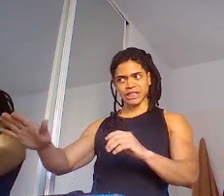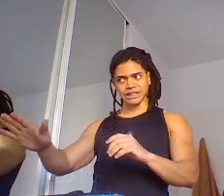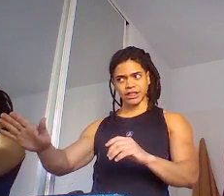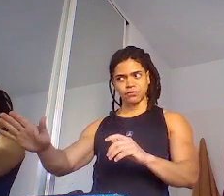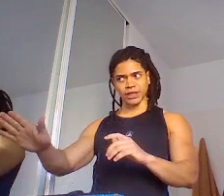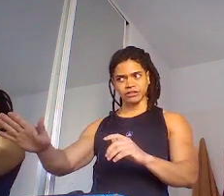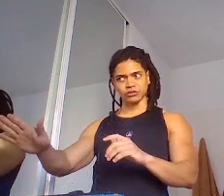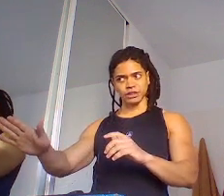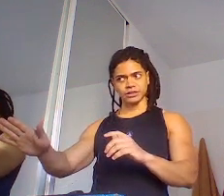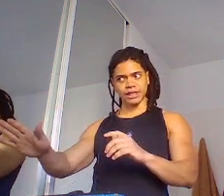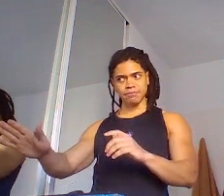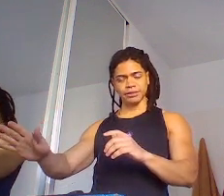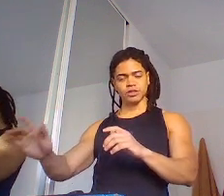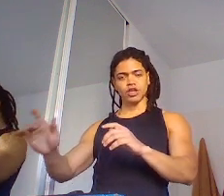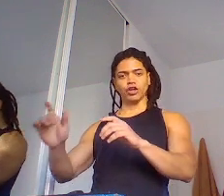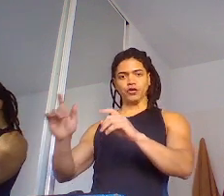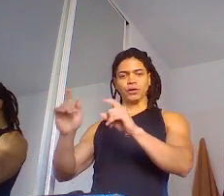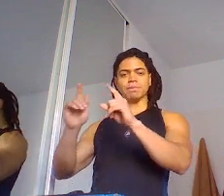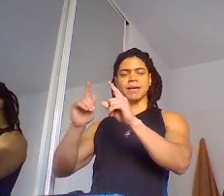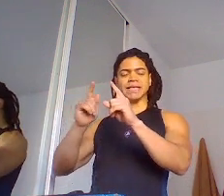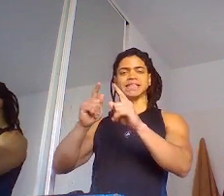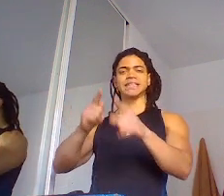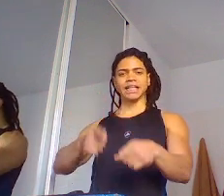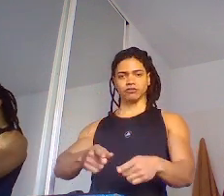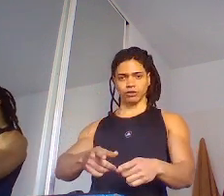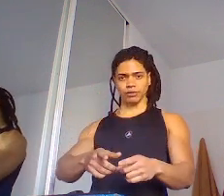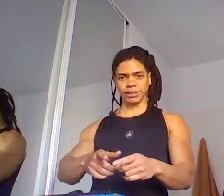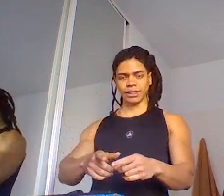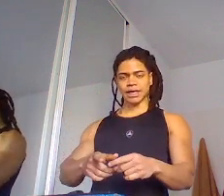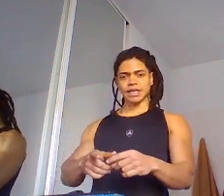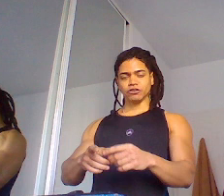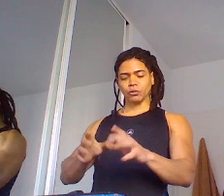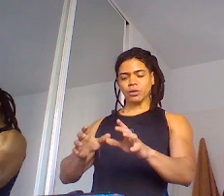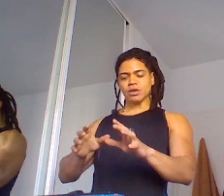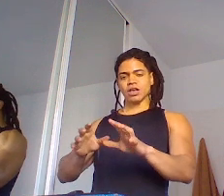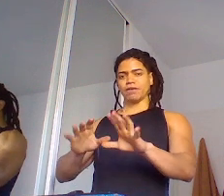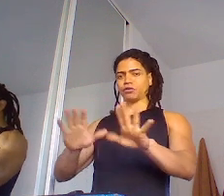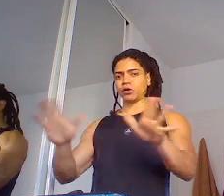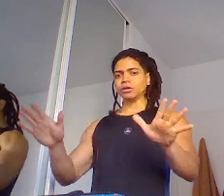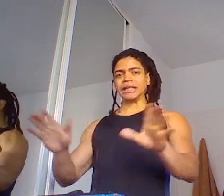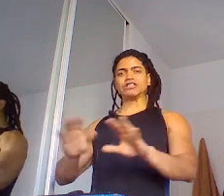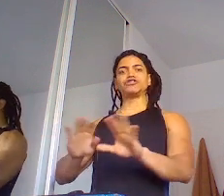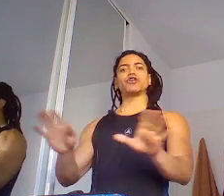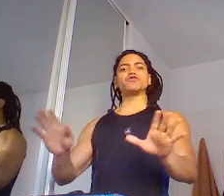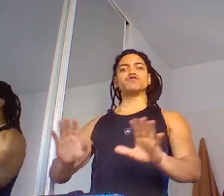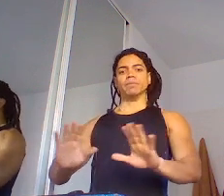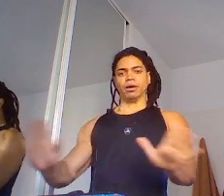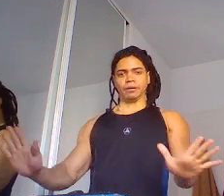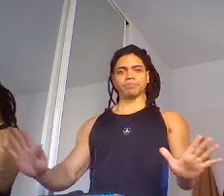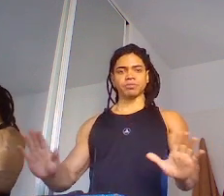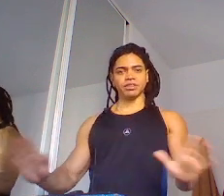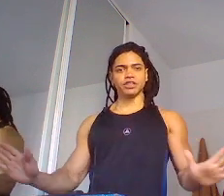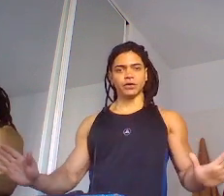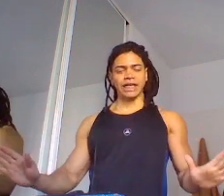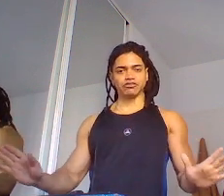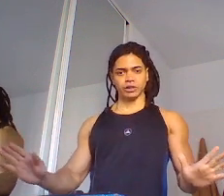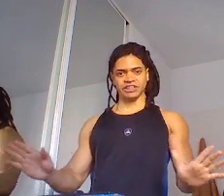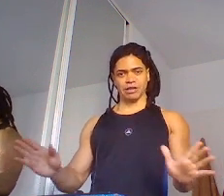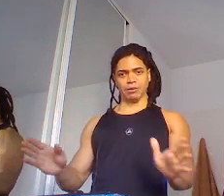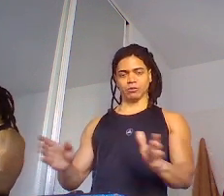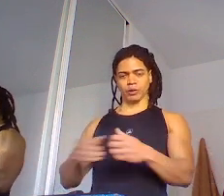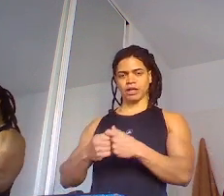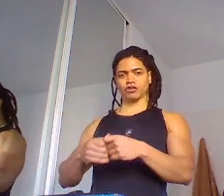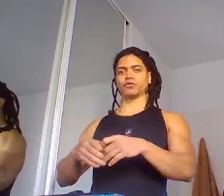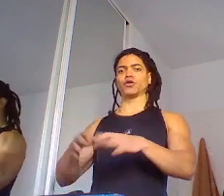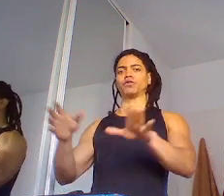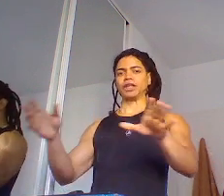to see a set of financial statement, you can make sense of that. So after all, they show you the money, this financial